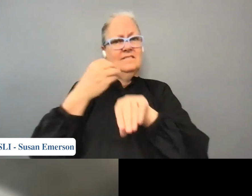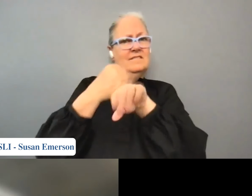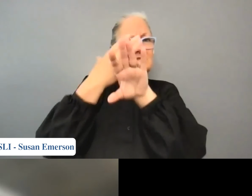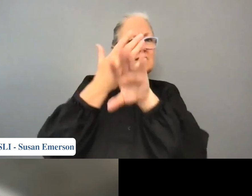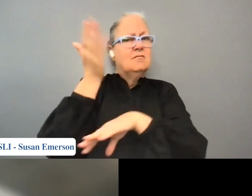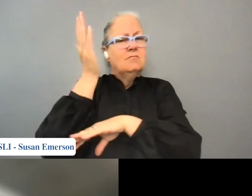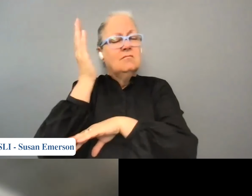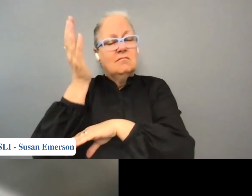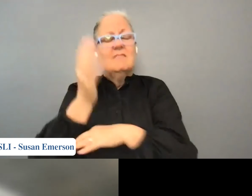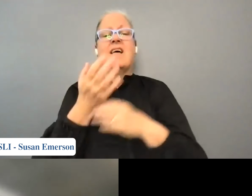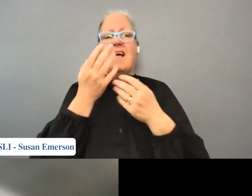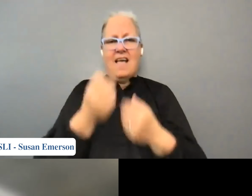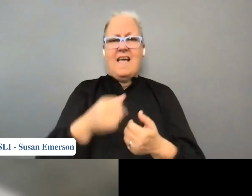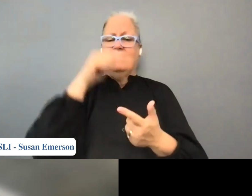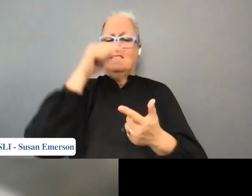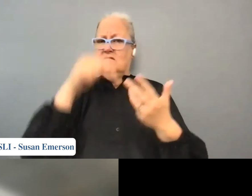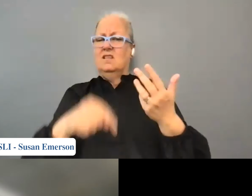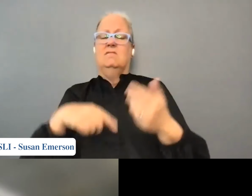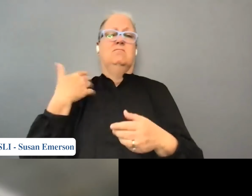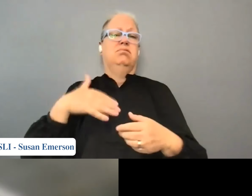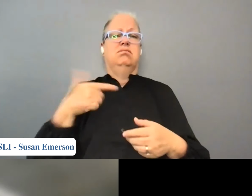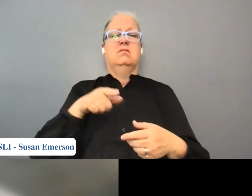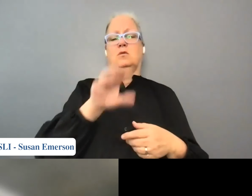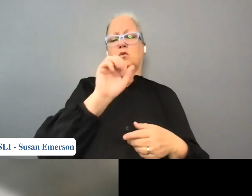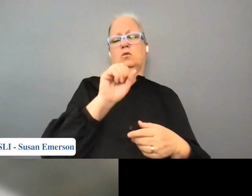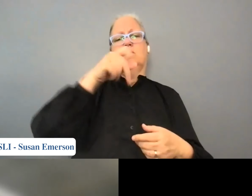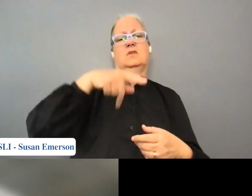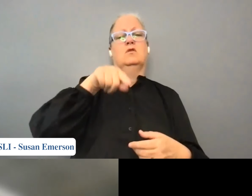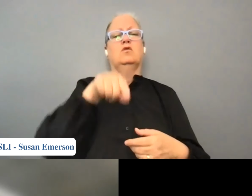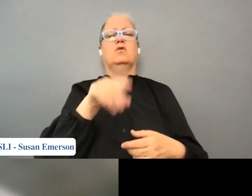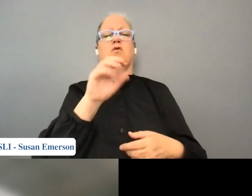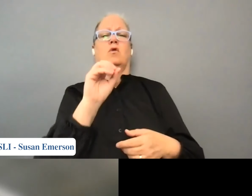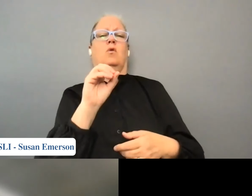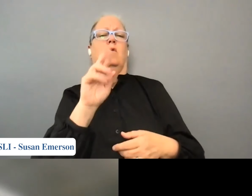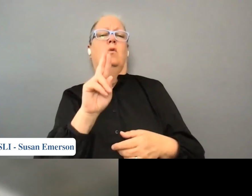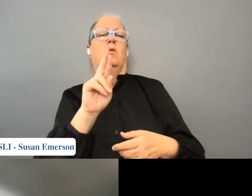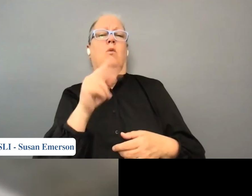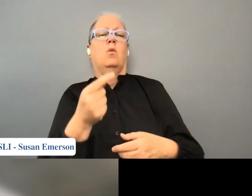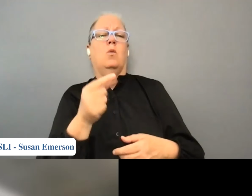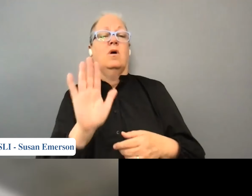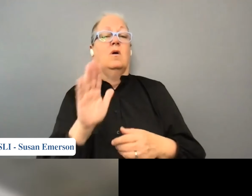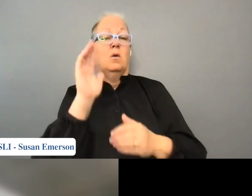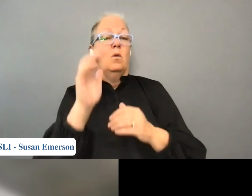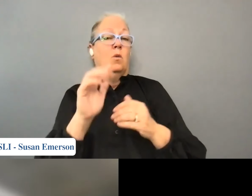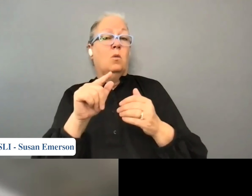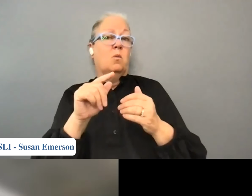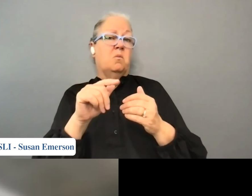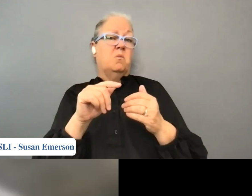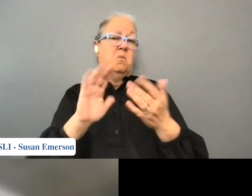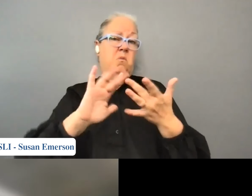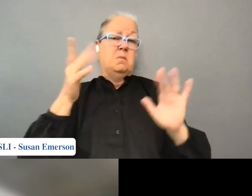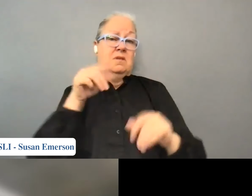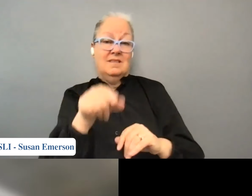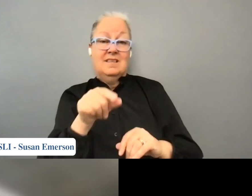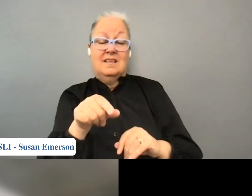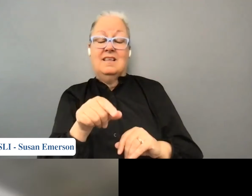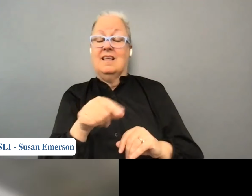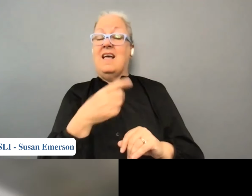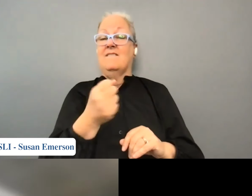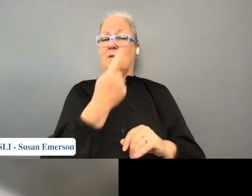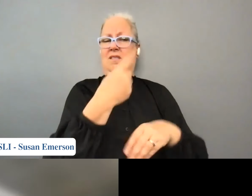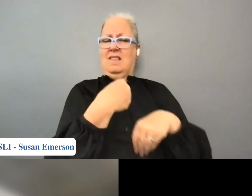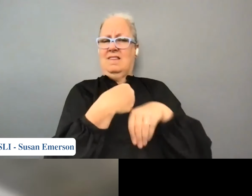resources on socialprotection.org website, including recordings from previous webinars. But one I'd like to particularly